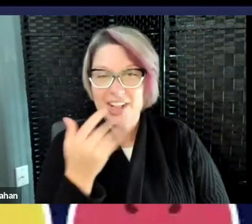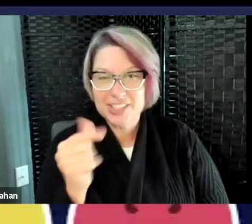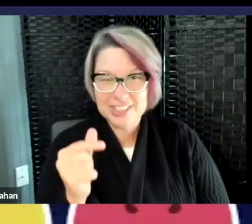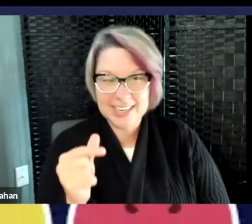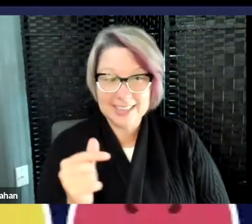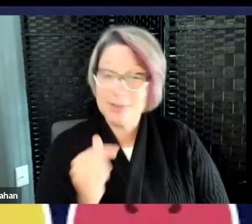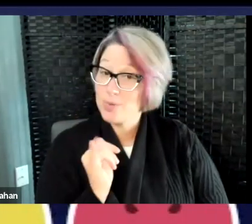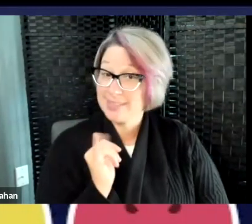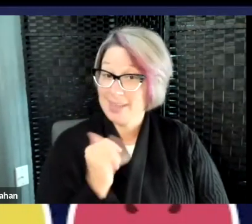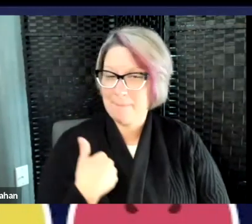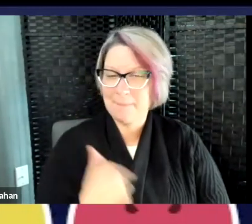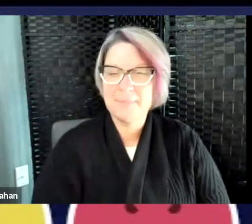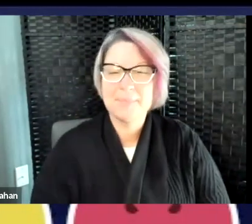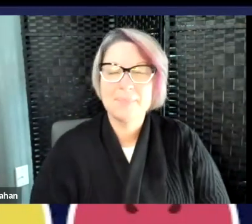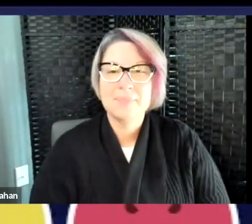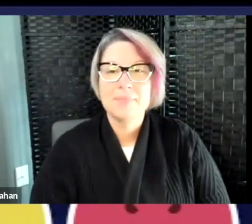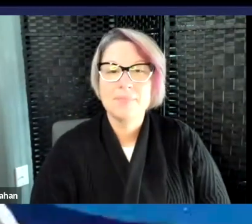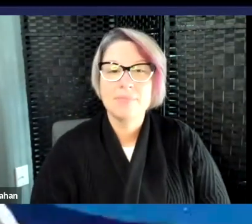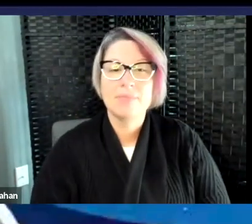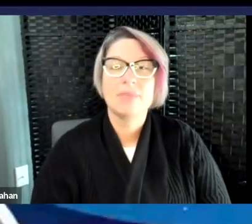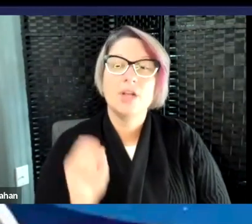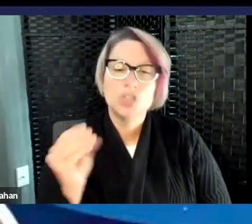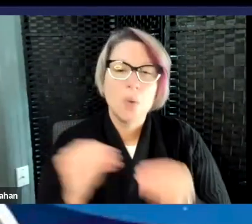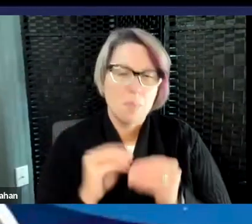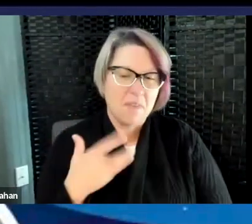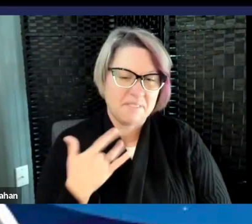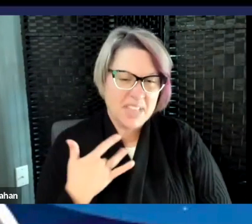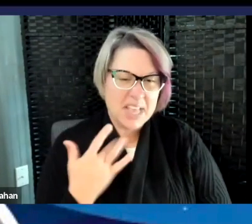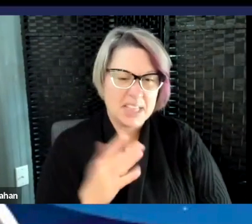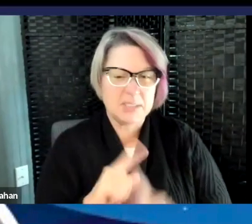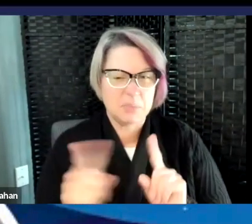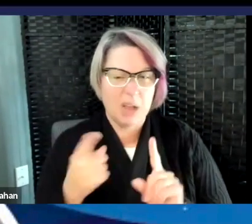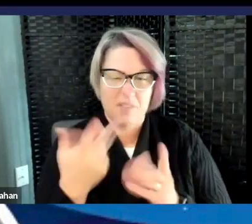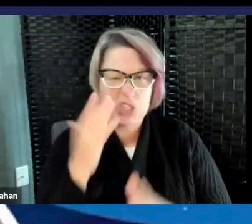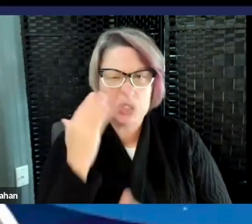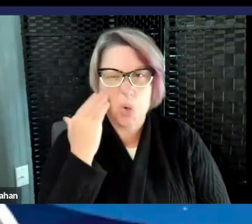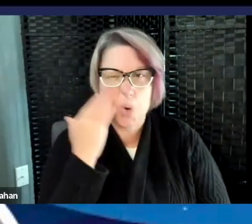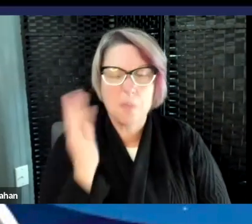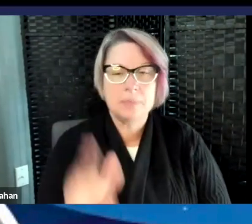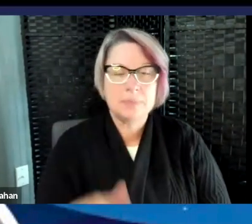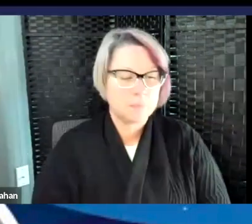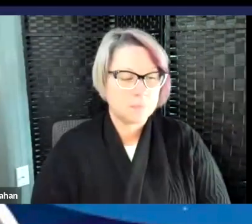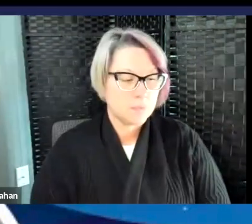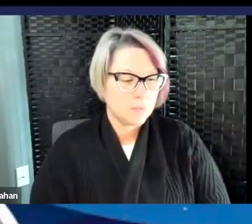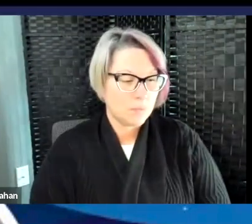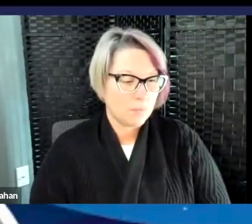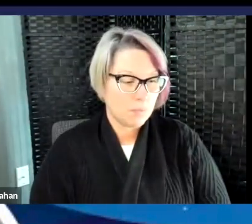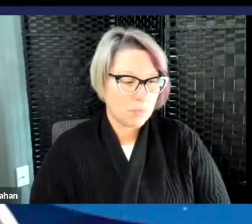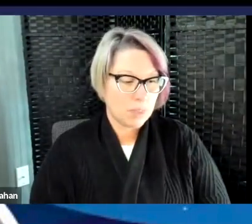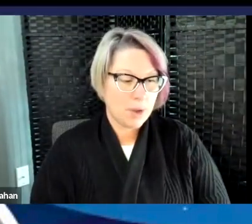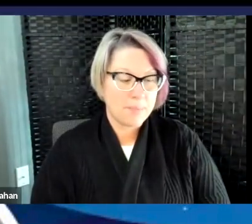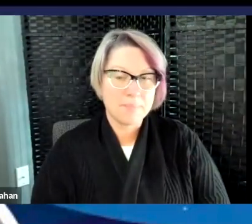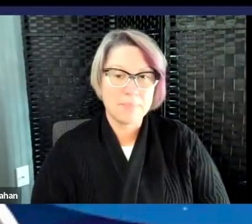favorite color too. So here were some more feelings, but I think you guys know this. Okay. So we went over how you guys are feeling.